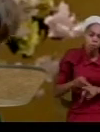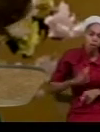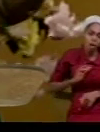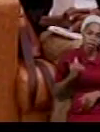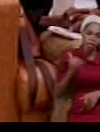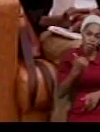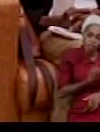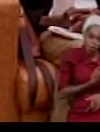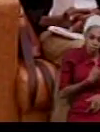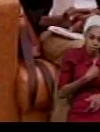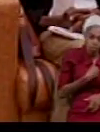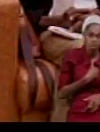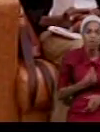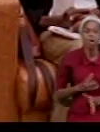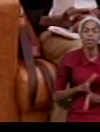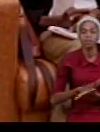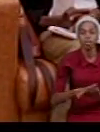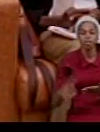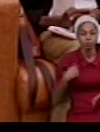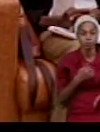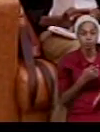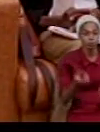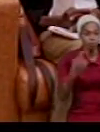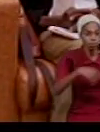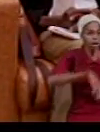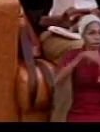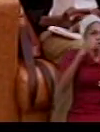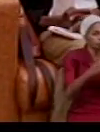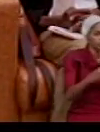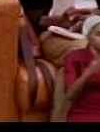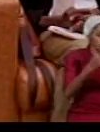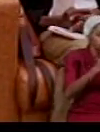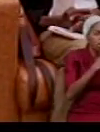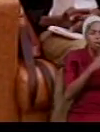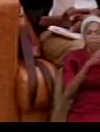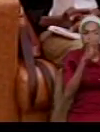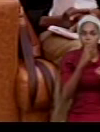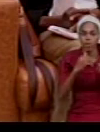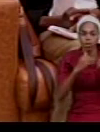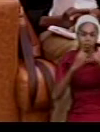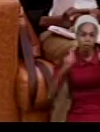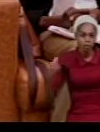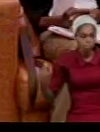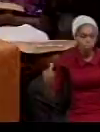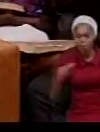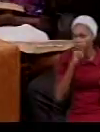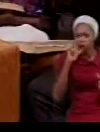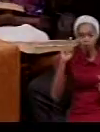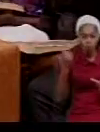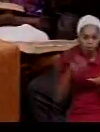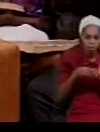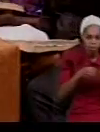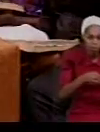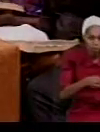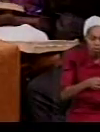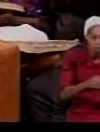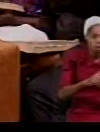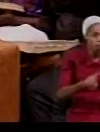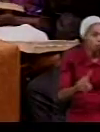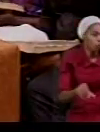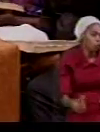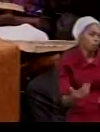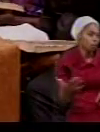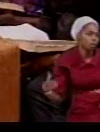come out from among them and be separate. So it is not just the meat. Other things they sacrifice,